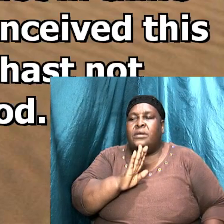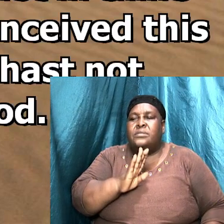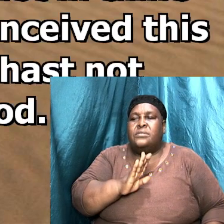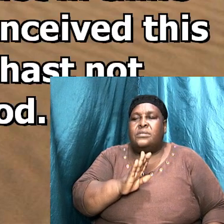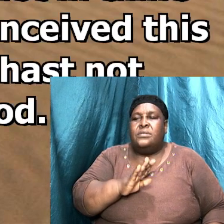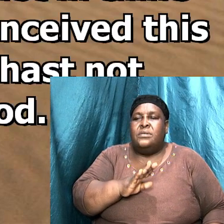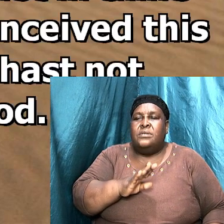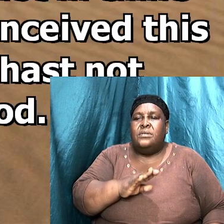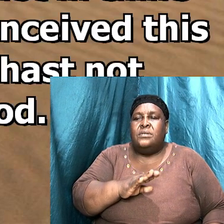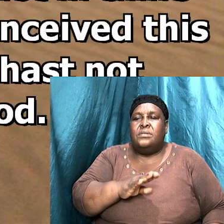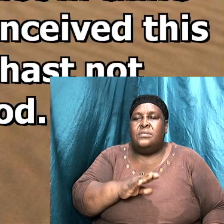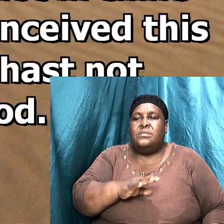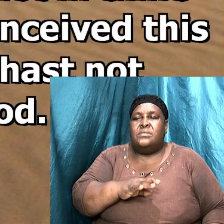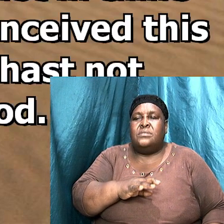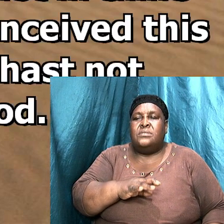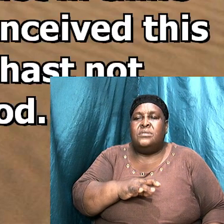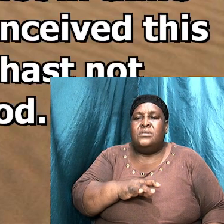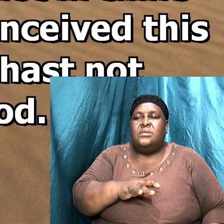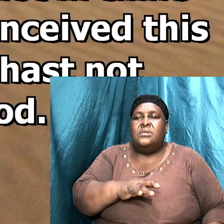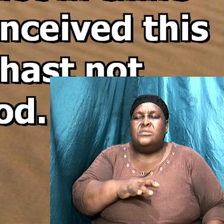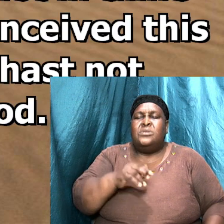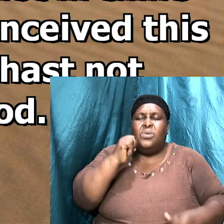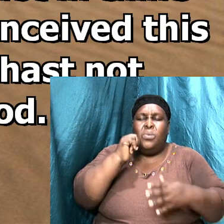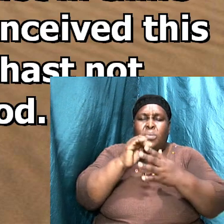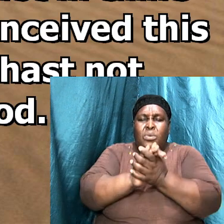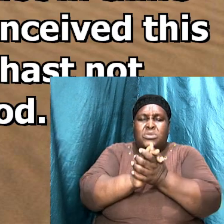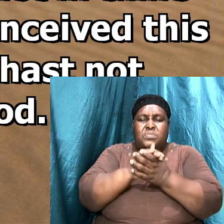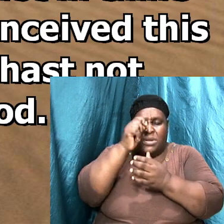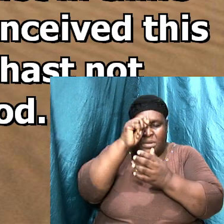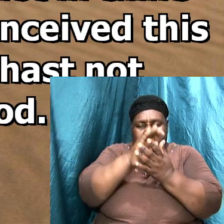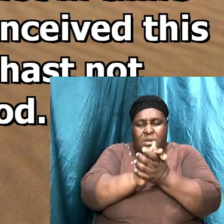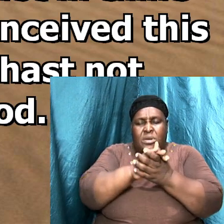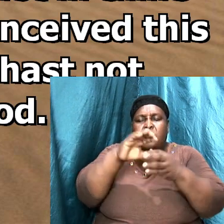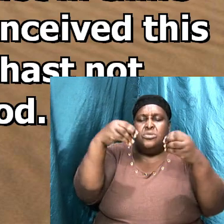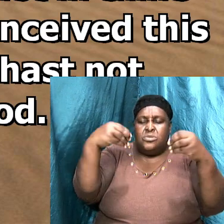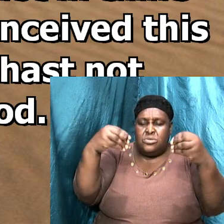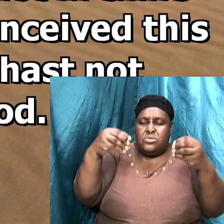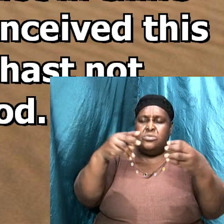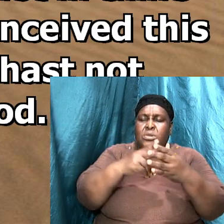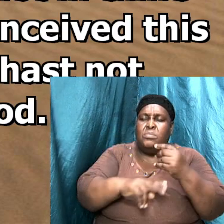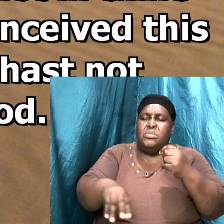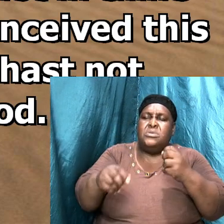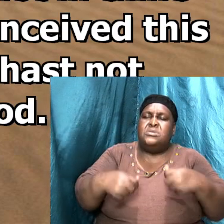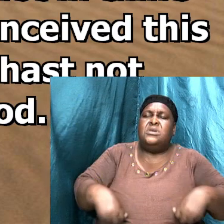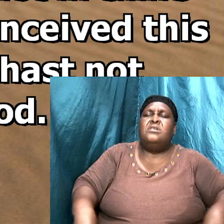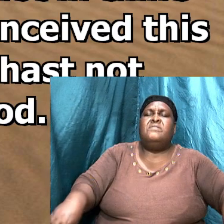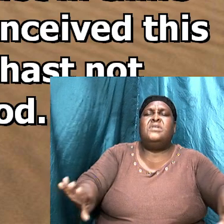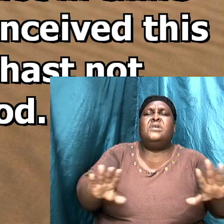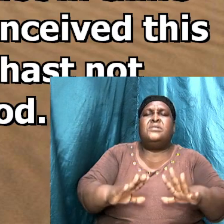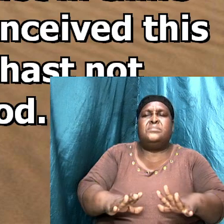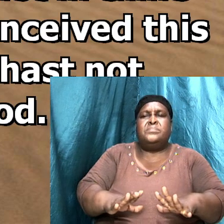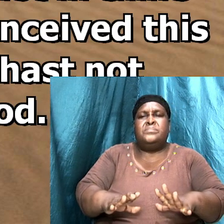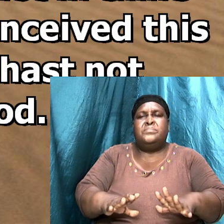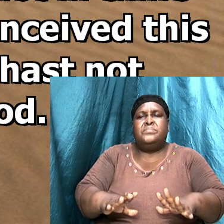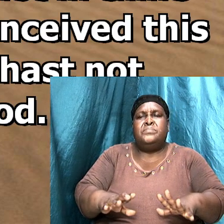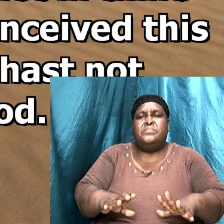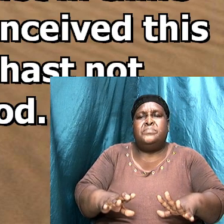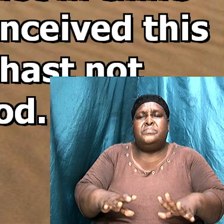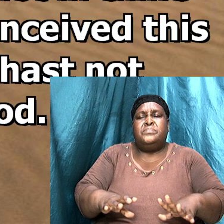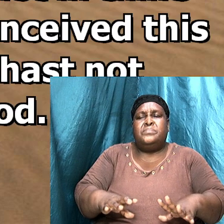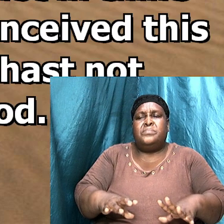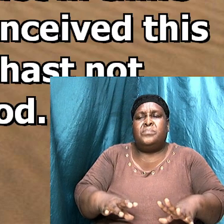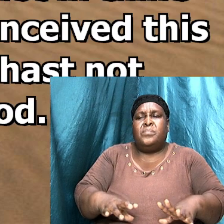So, Ananias and his wife, and we know the story, they sold a piece of land, and they